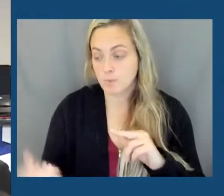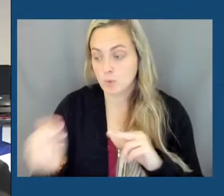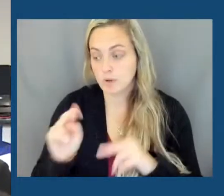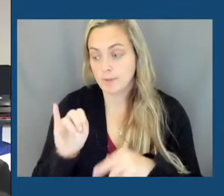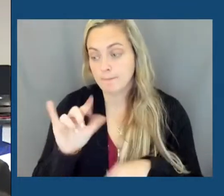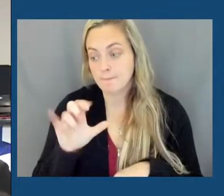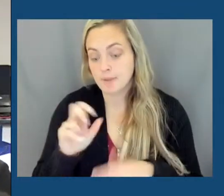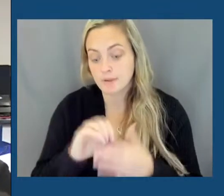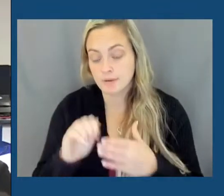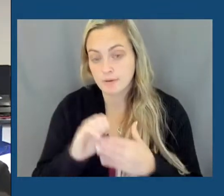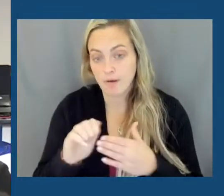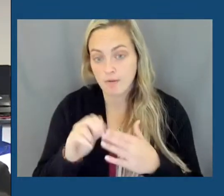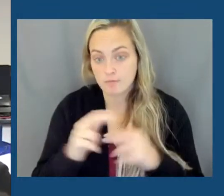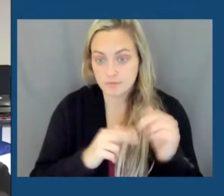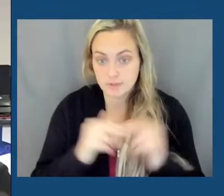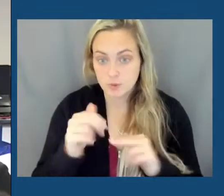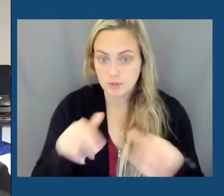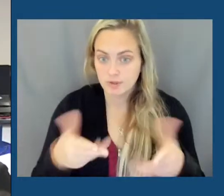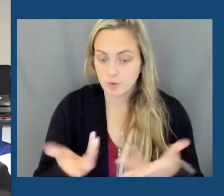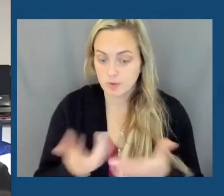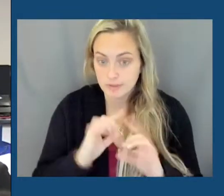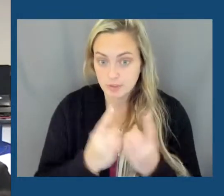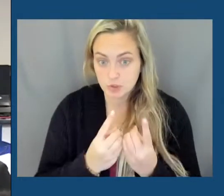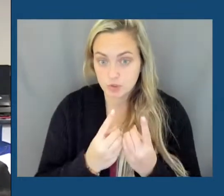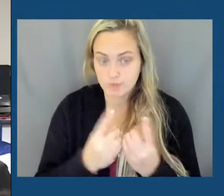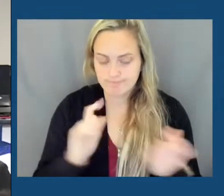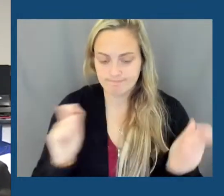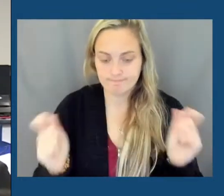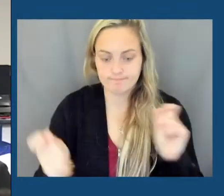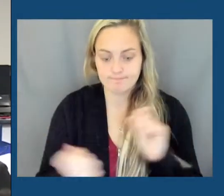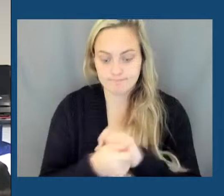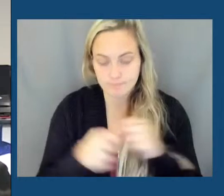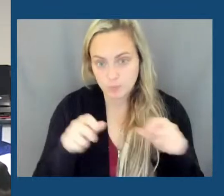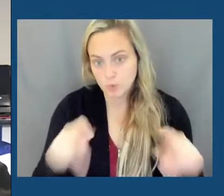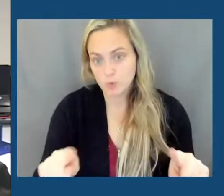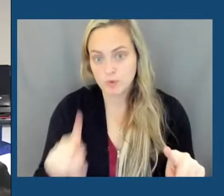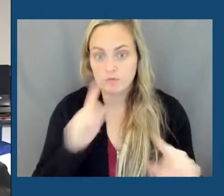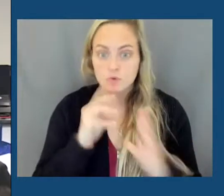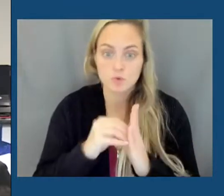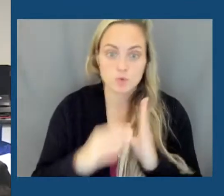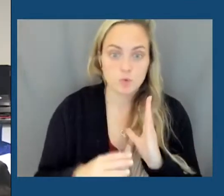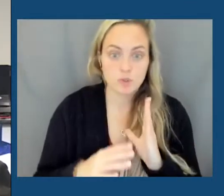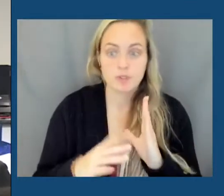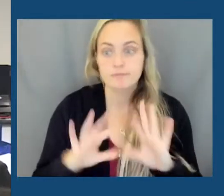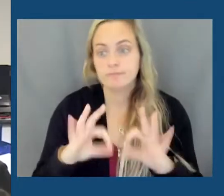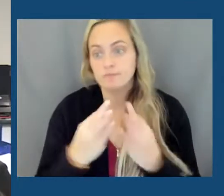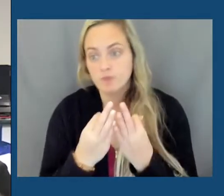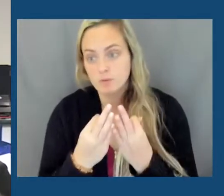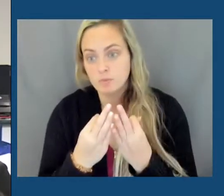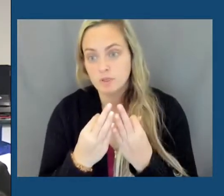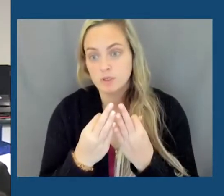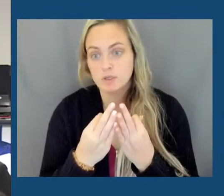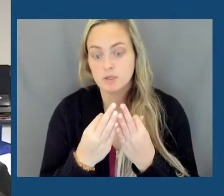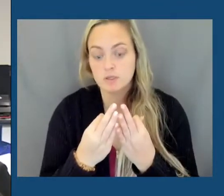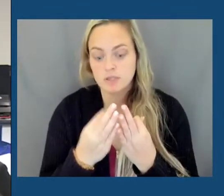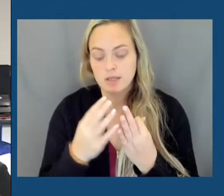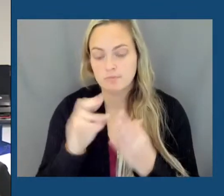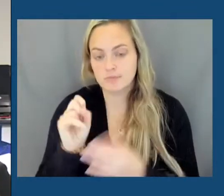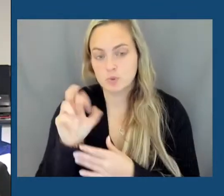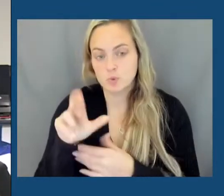facility within the district, is a transformative opportunity for students, families, and the greater Syracuse